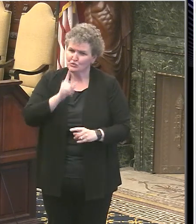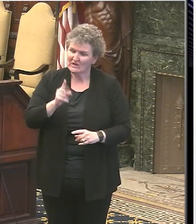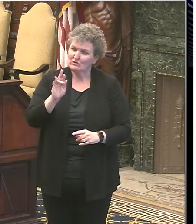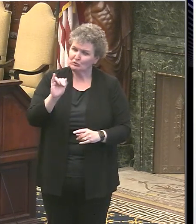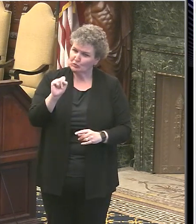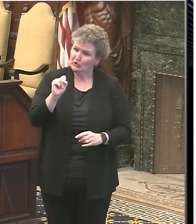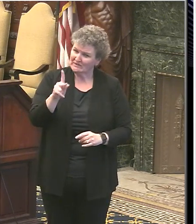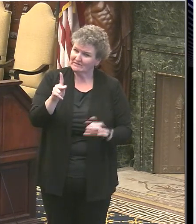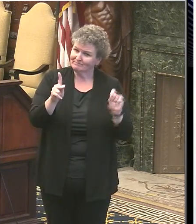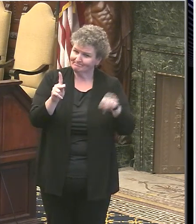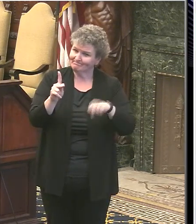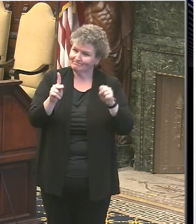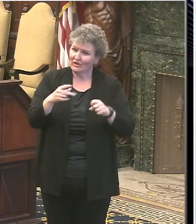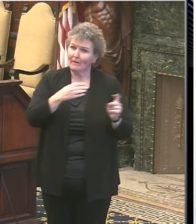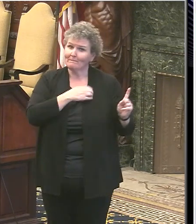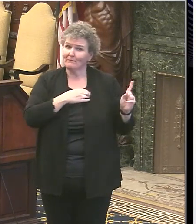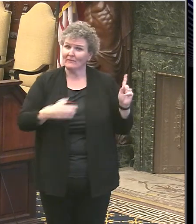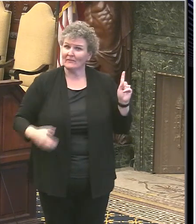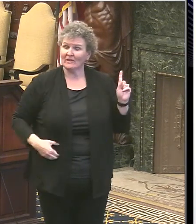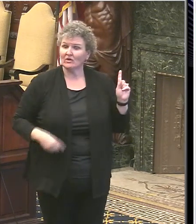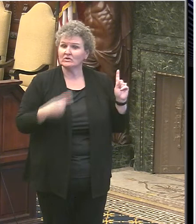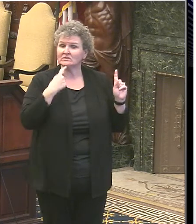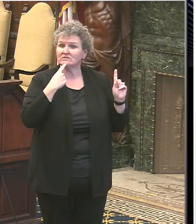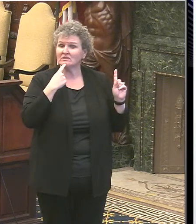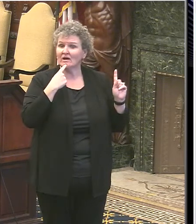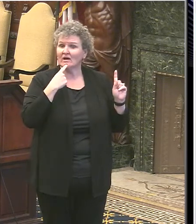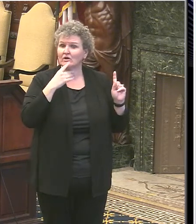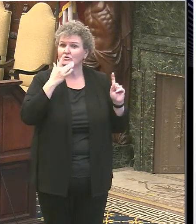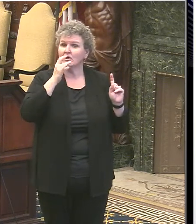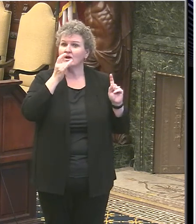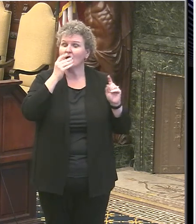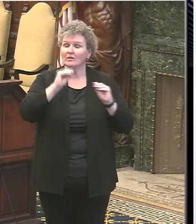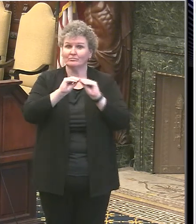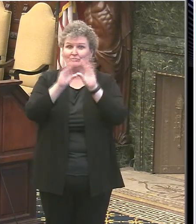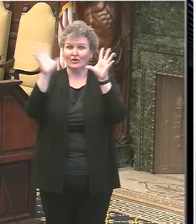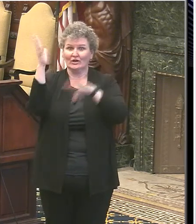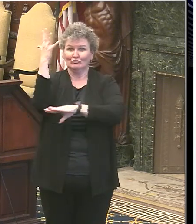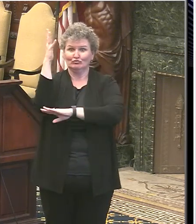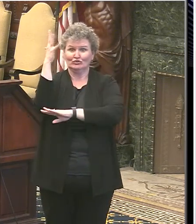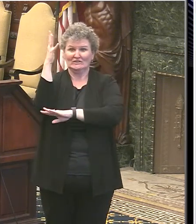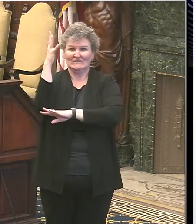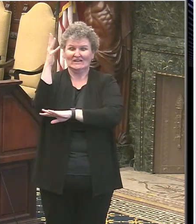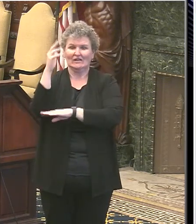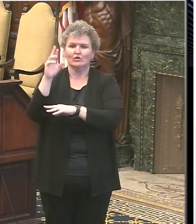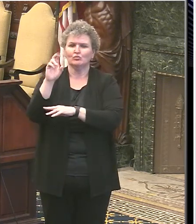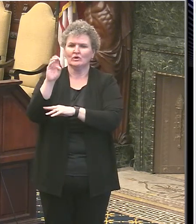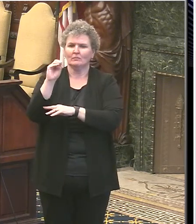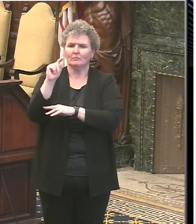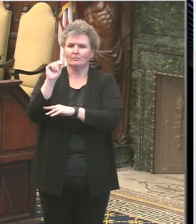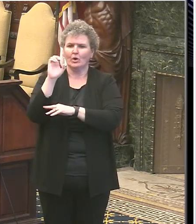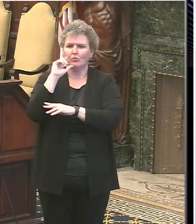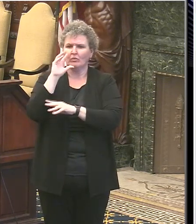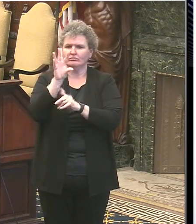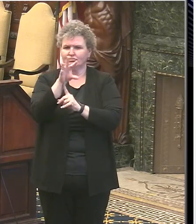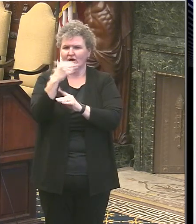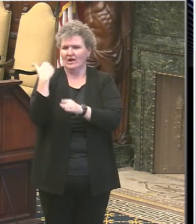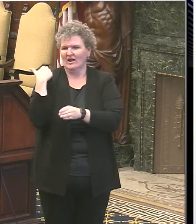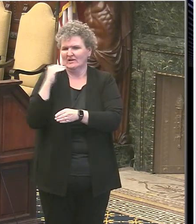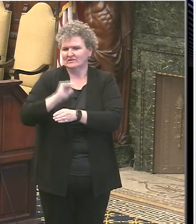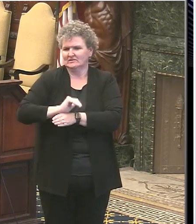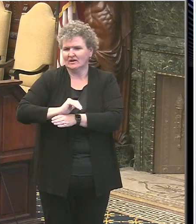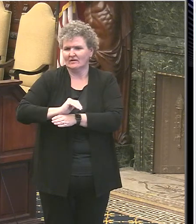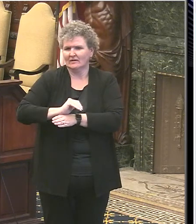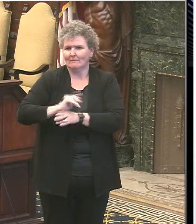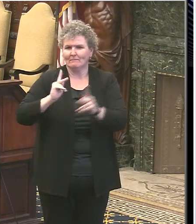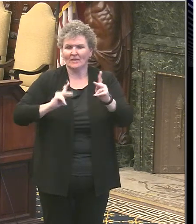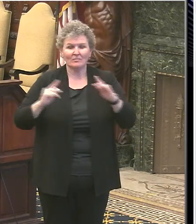have a Christmas tree lighting this year. We've done that remotely. It was filmed last night. So we're not bringing all those folks